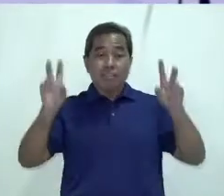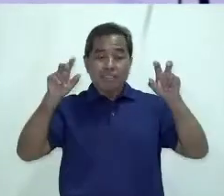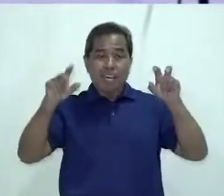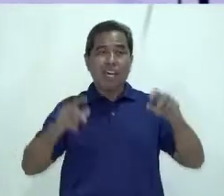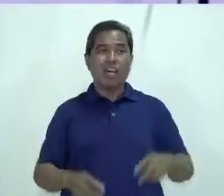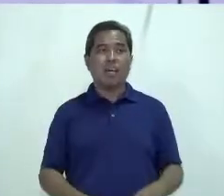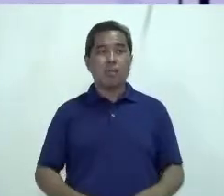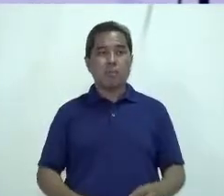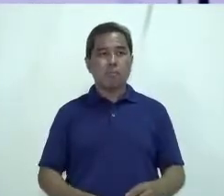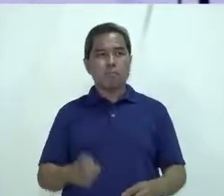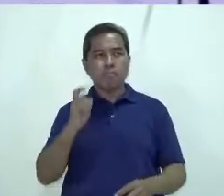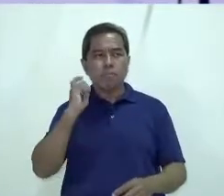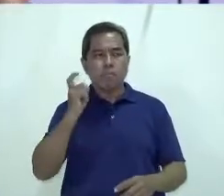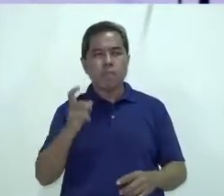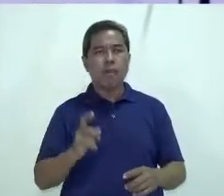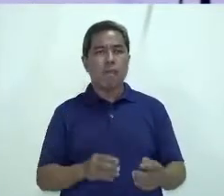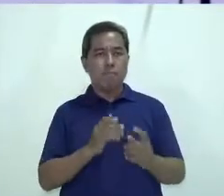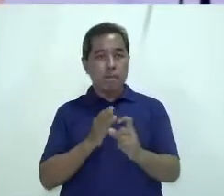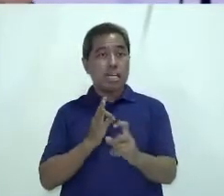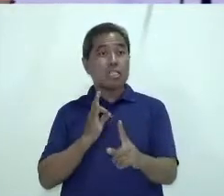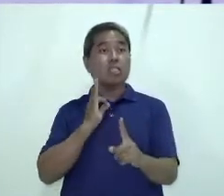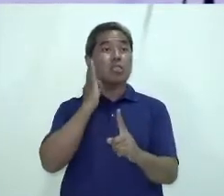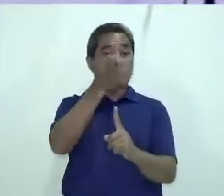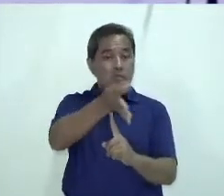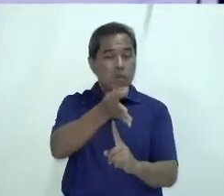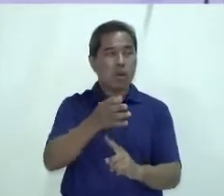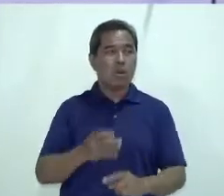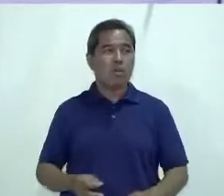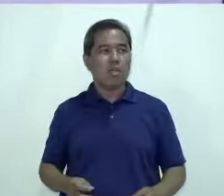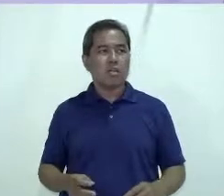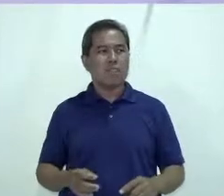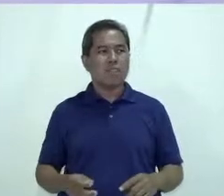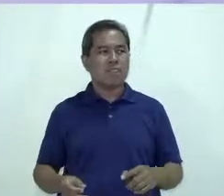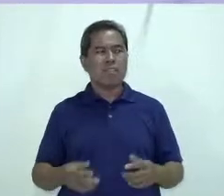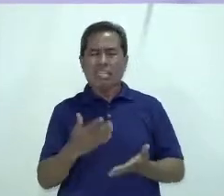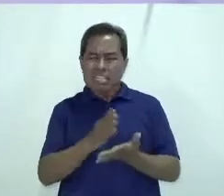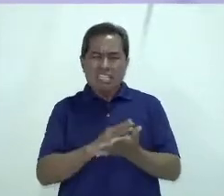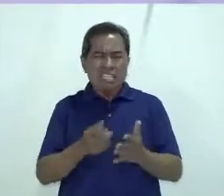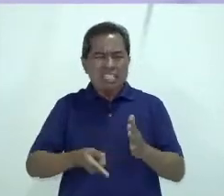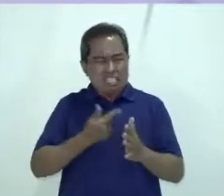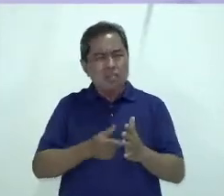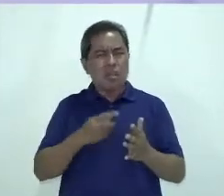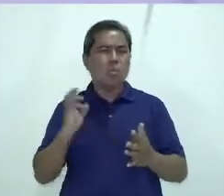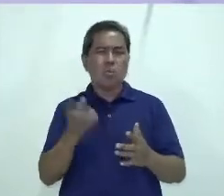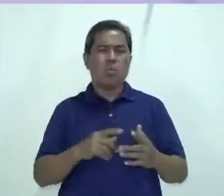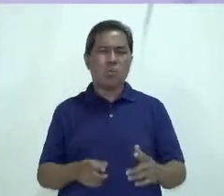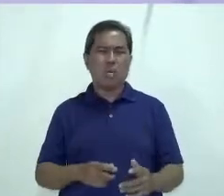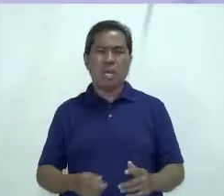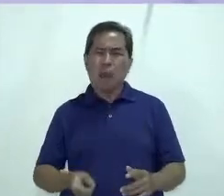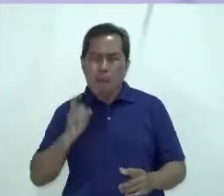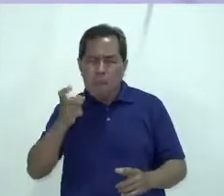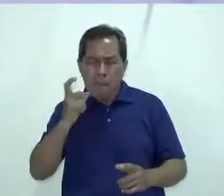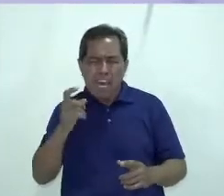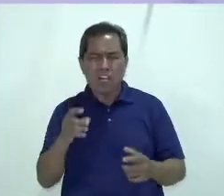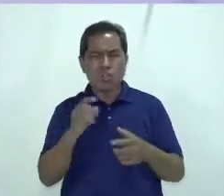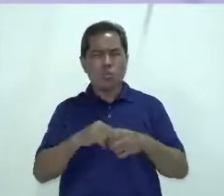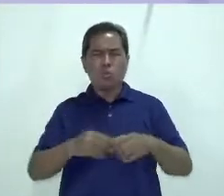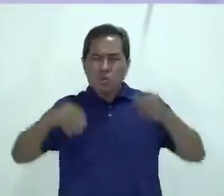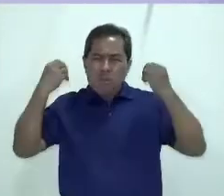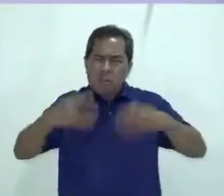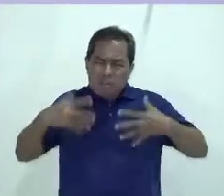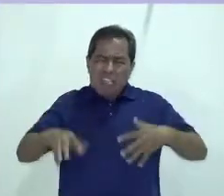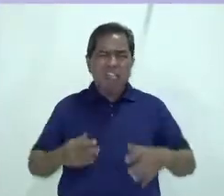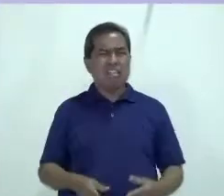fast forward. We said last week that sometimes when we're in a rush to accomplish things, to get